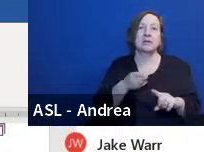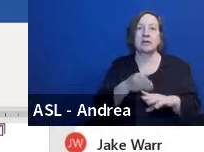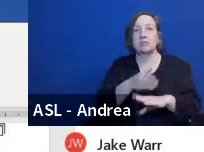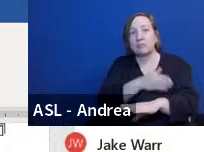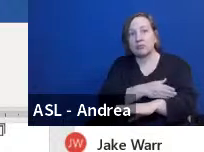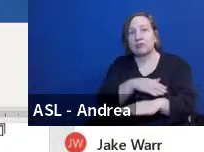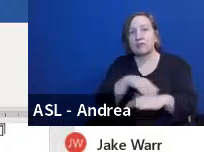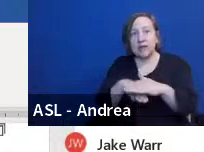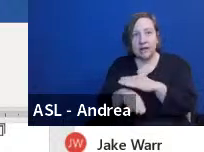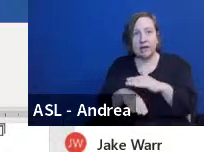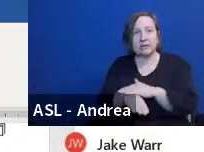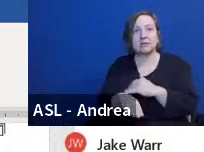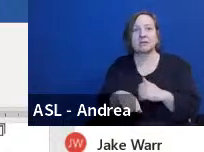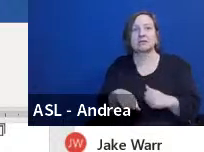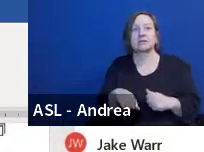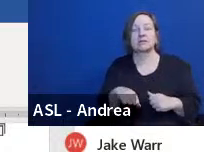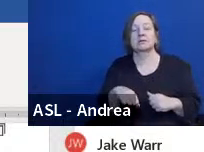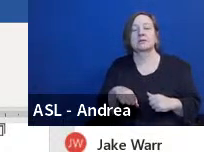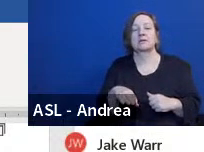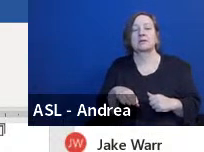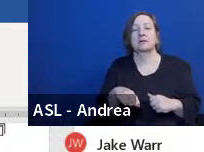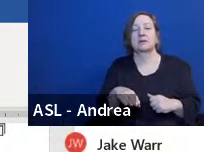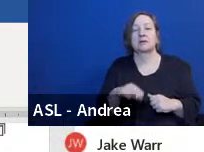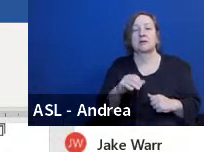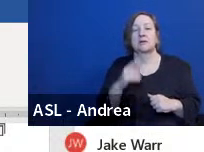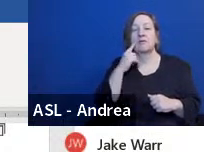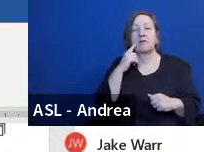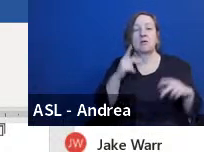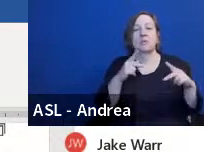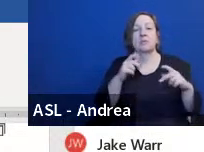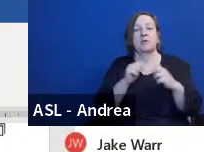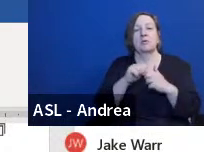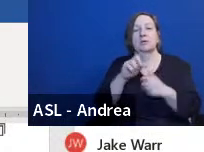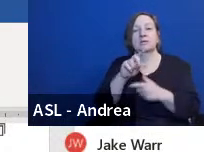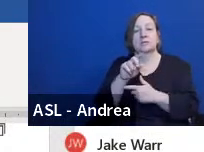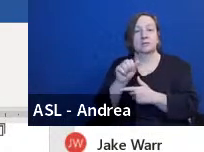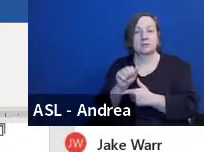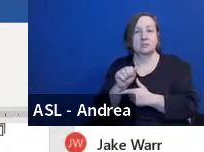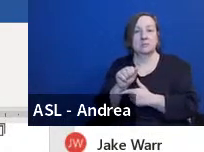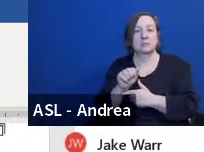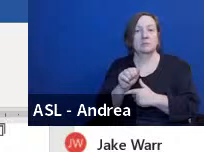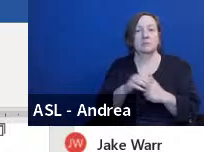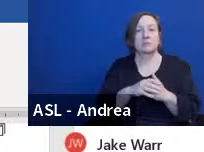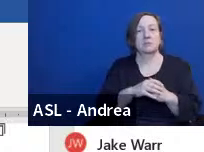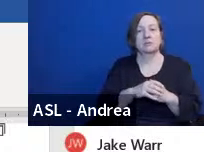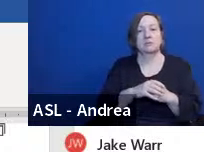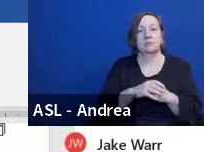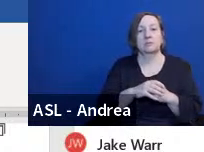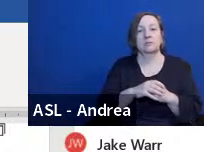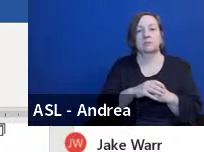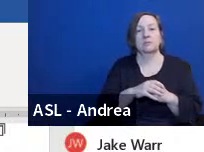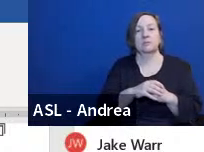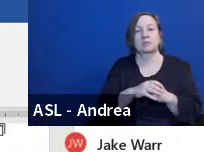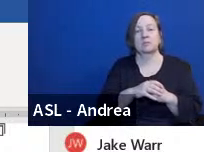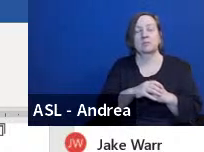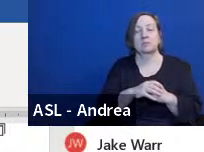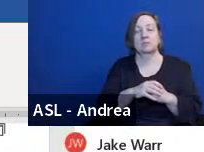improved access for people with disabilities. And